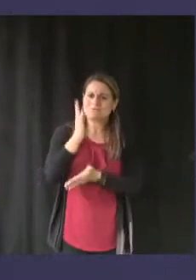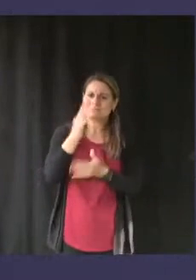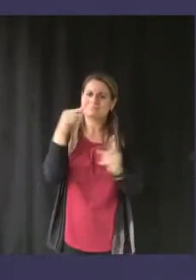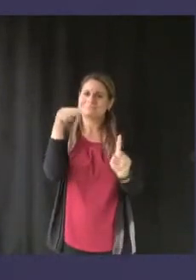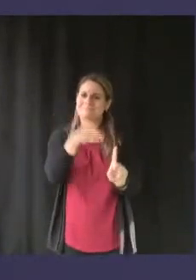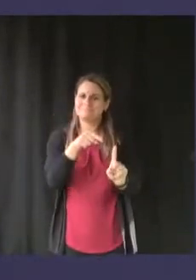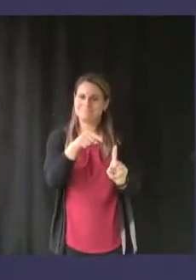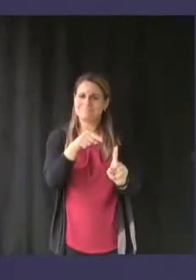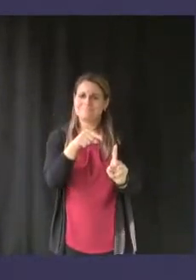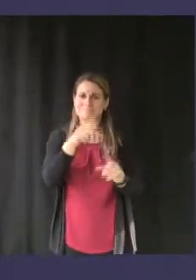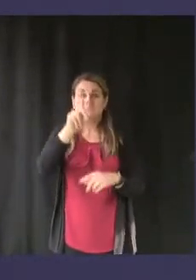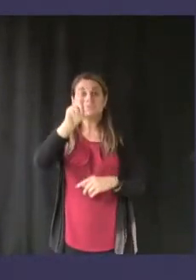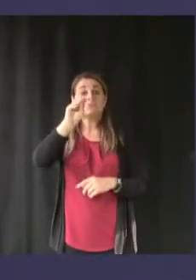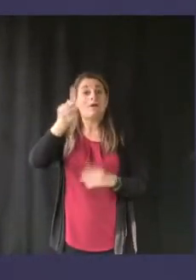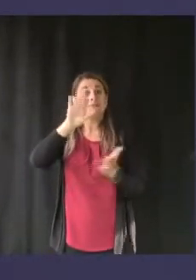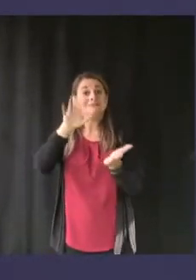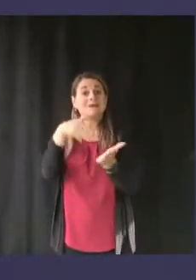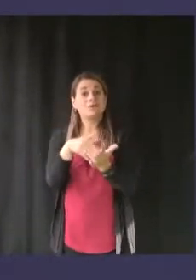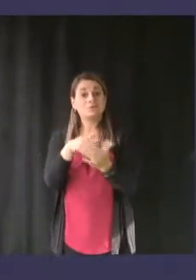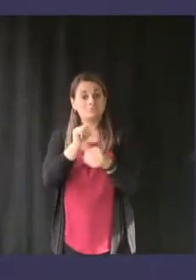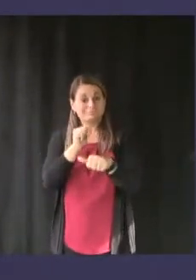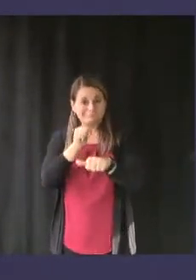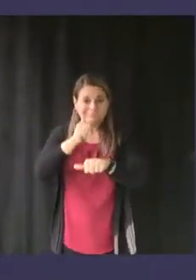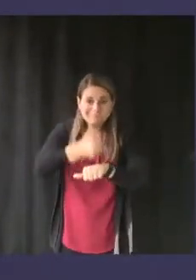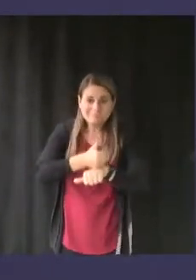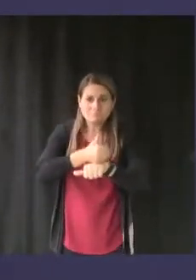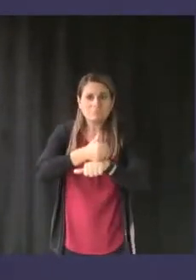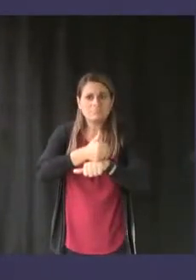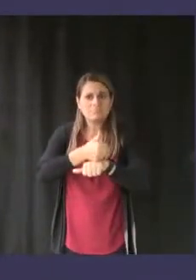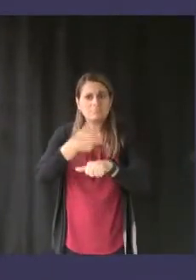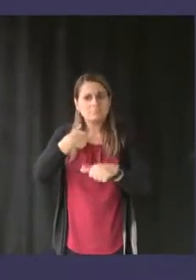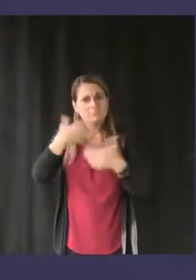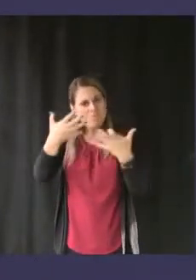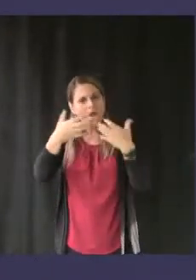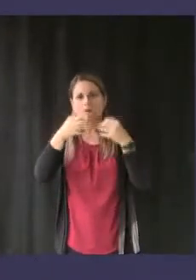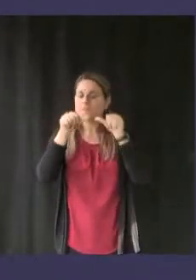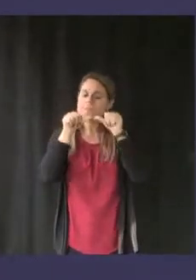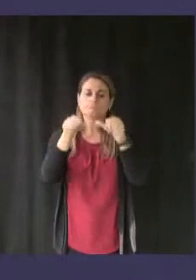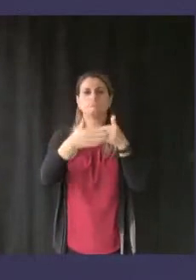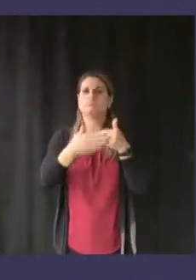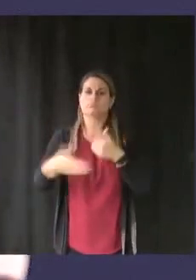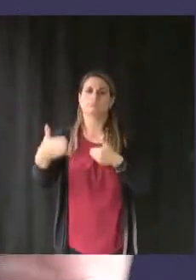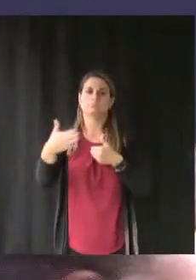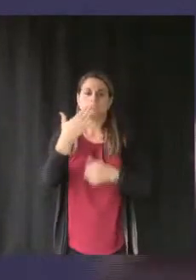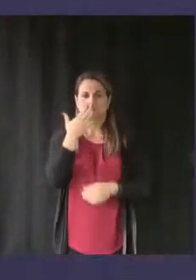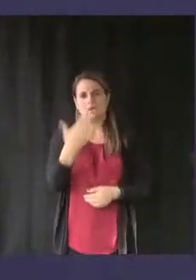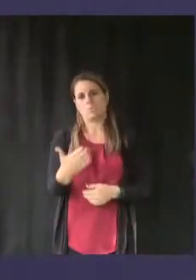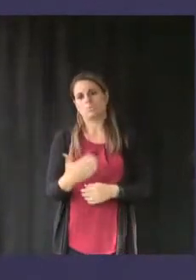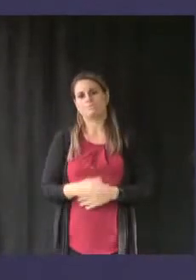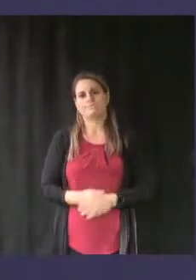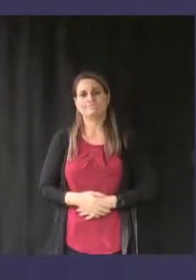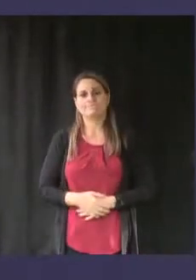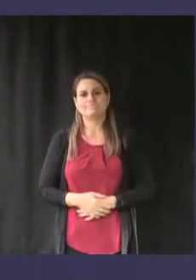on what Tom and Chris Dodd did, we'll be a better country for it. Thanks, everybody.